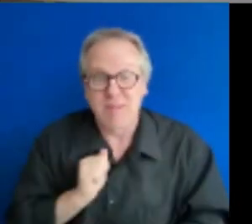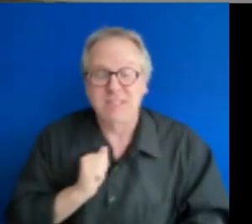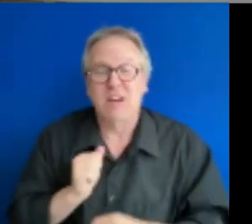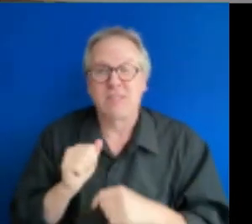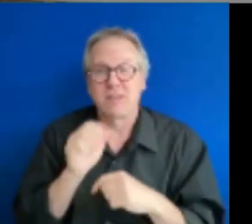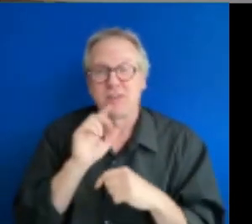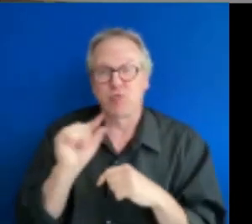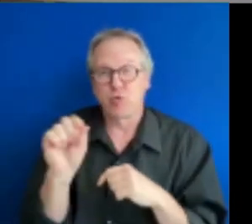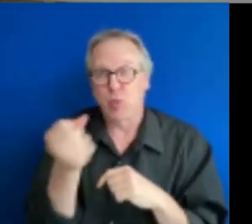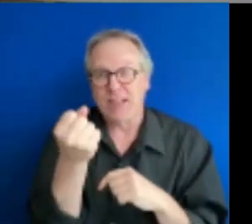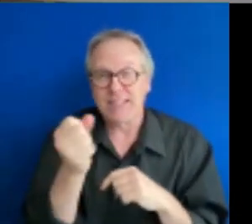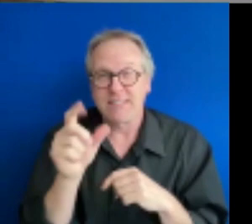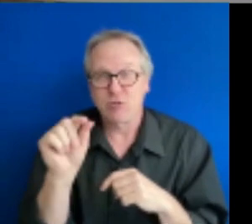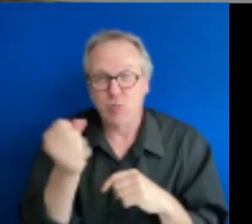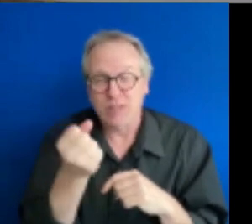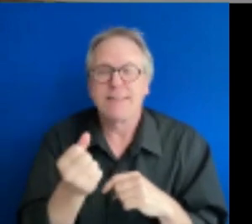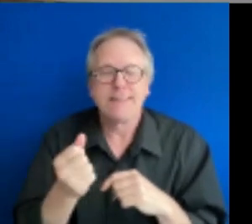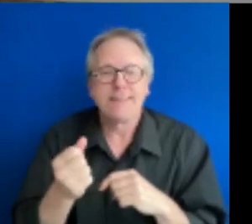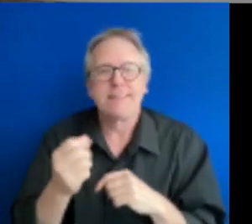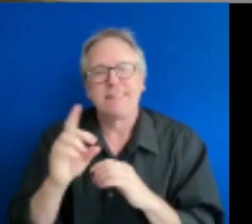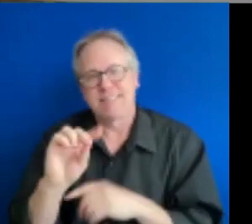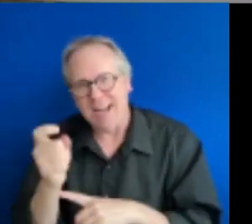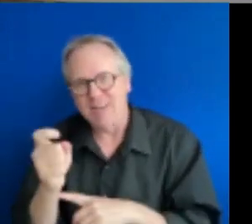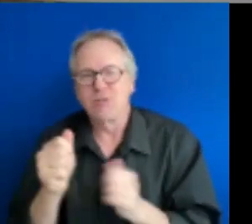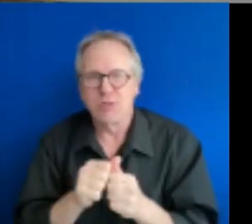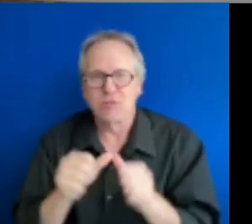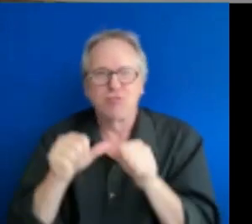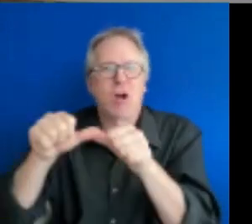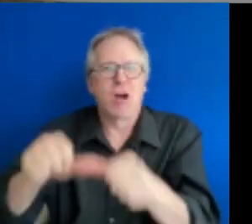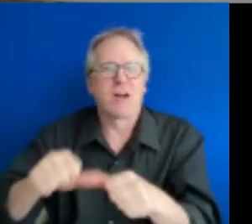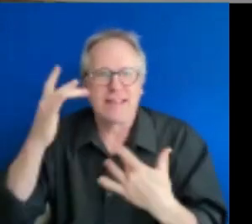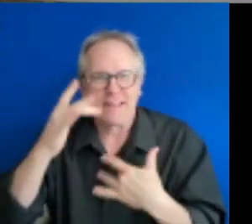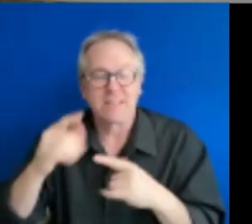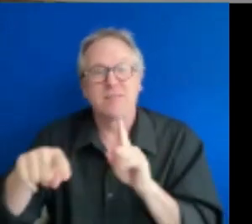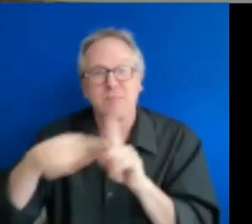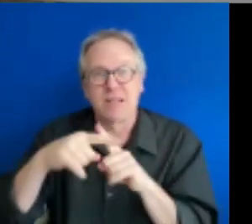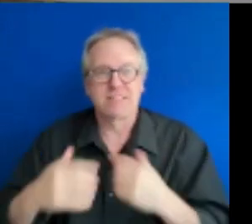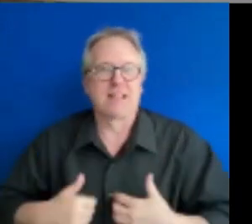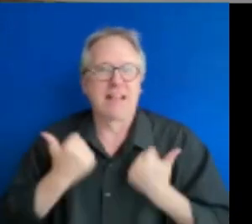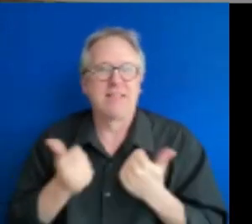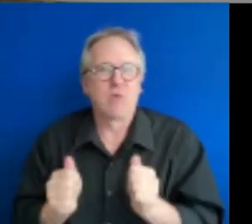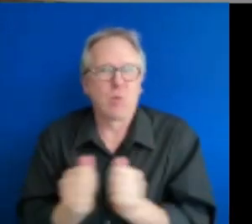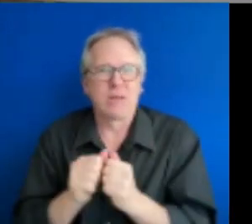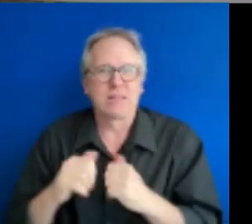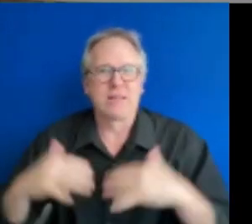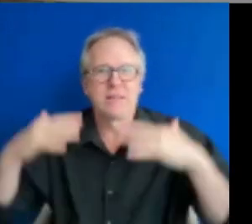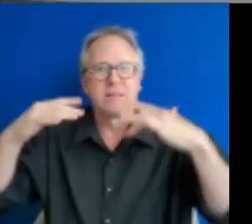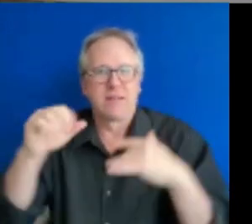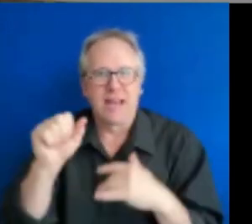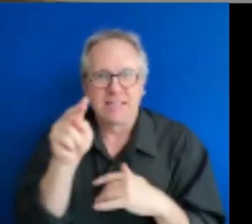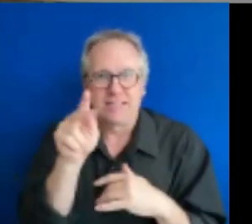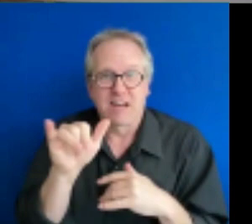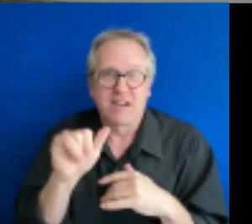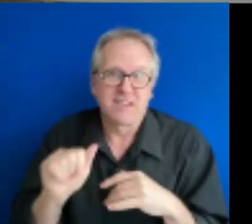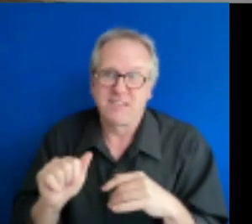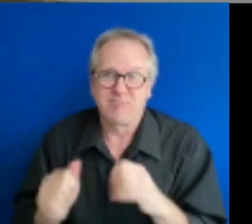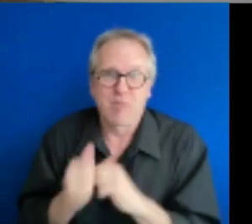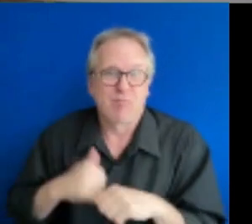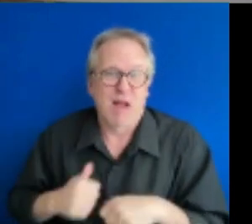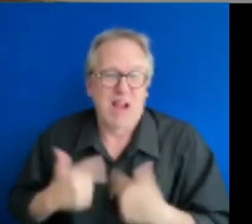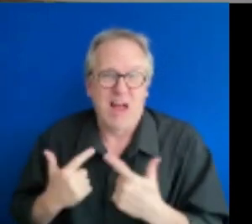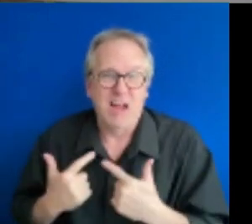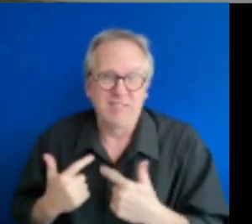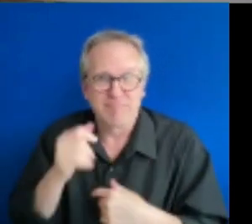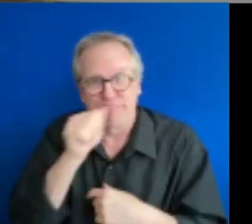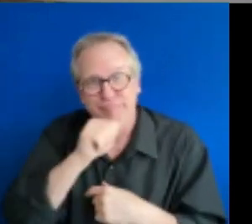diagnosed with a chronic illness, as well as living with anxiety for most of my life. I